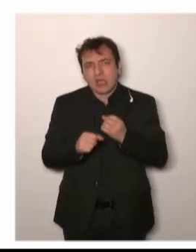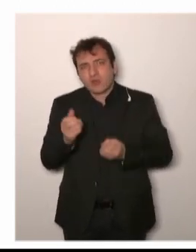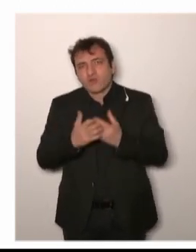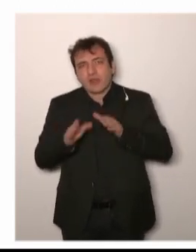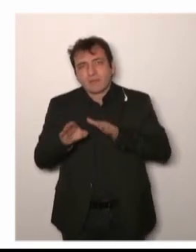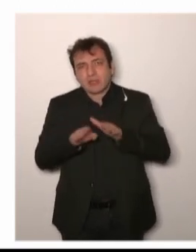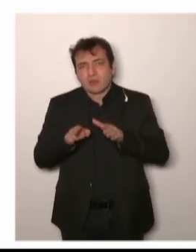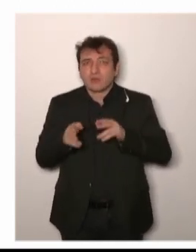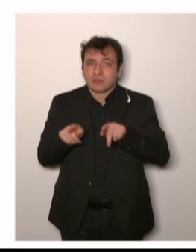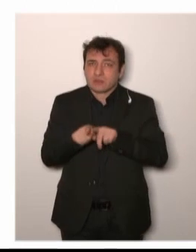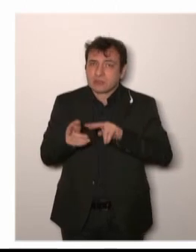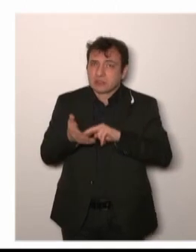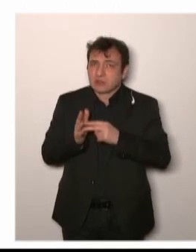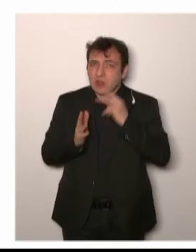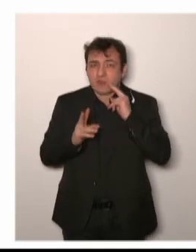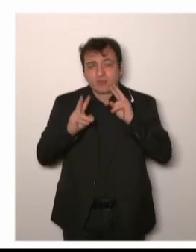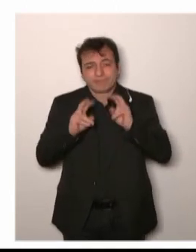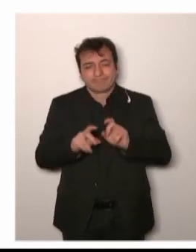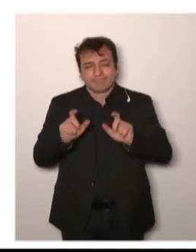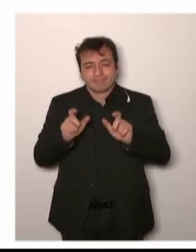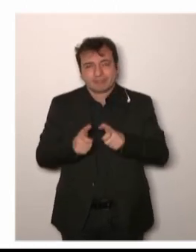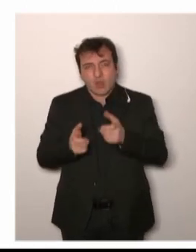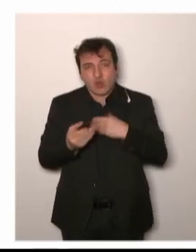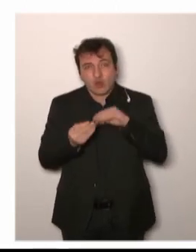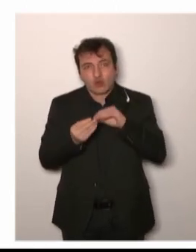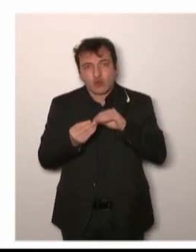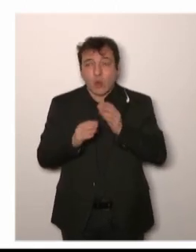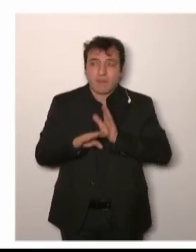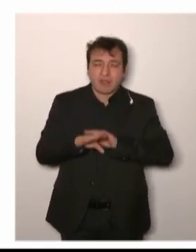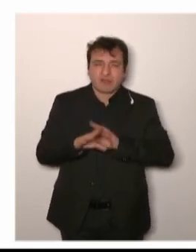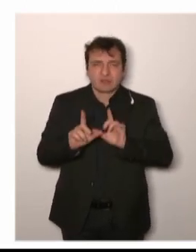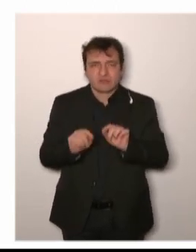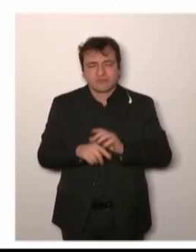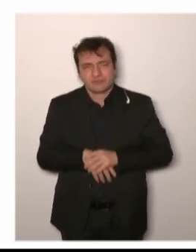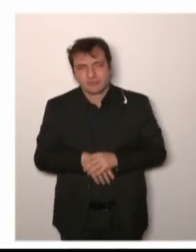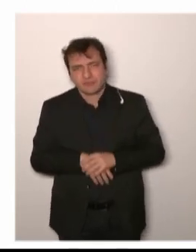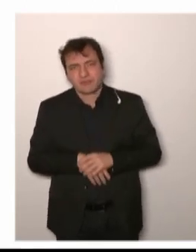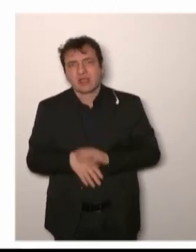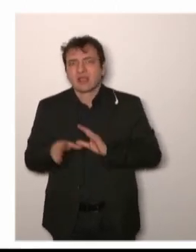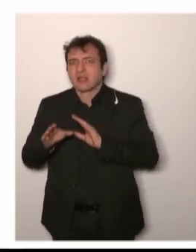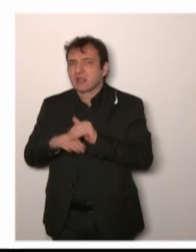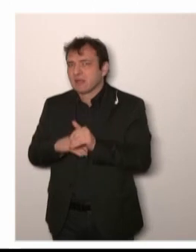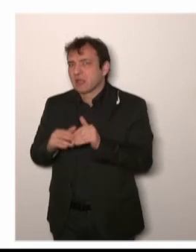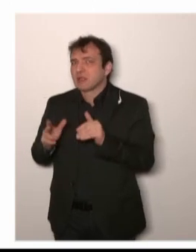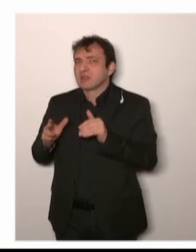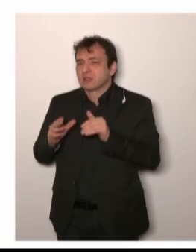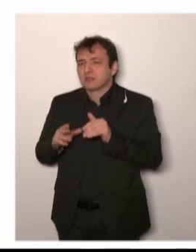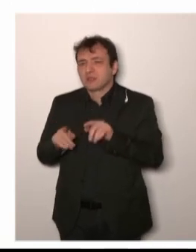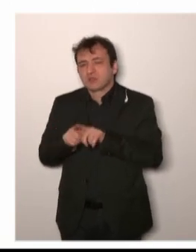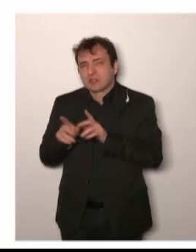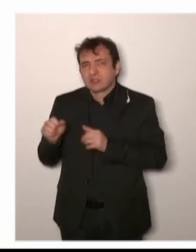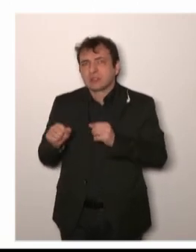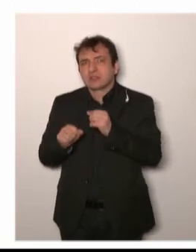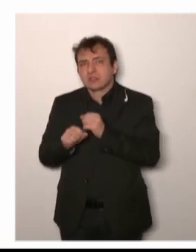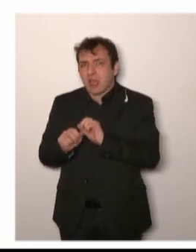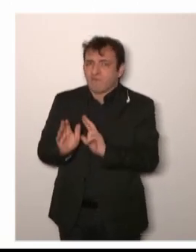detection. And the third action concerns the development and validation of a set of quality of life and patient